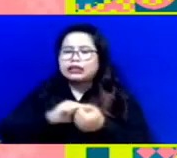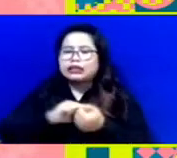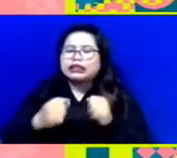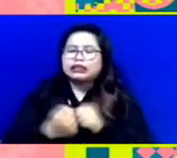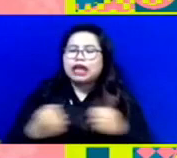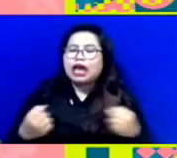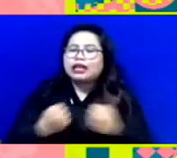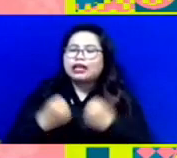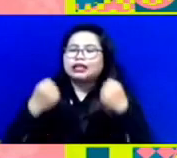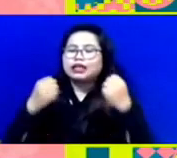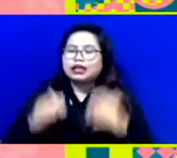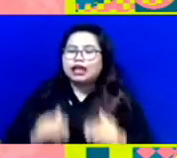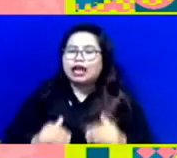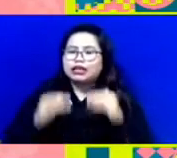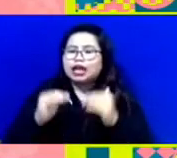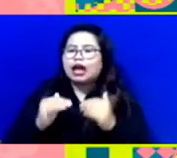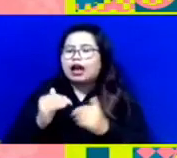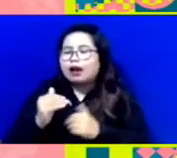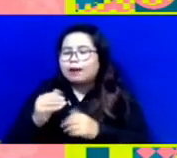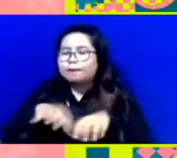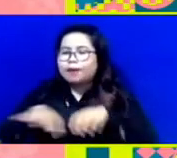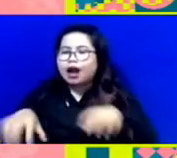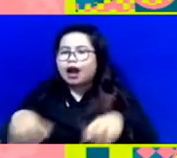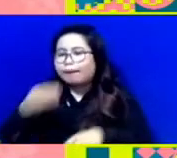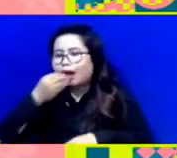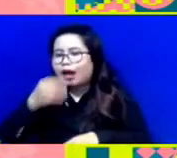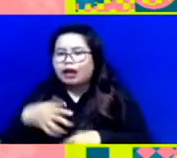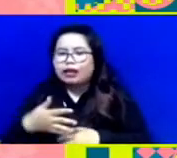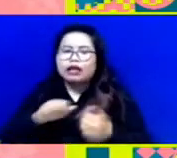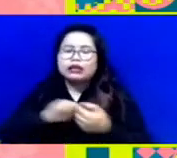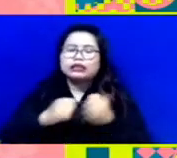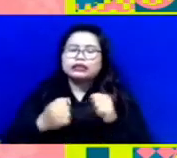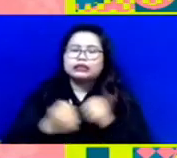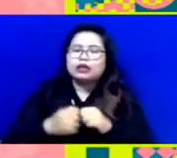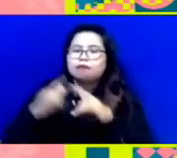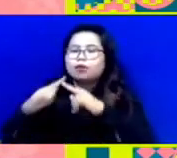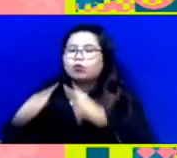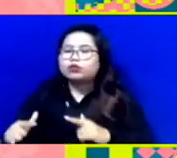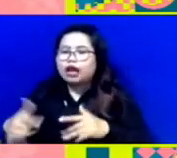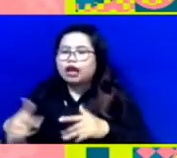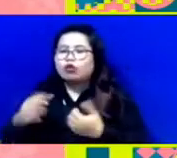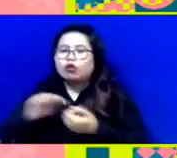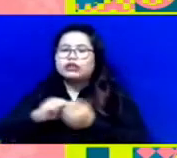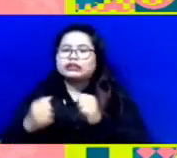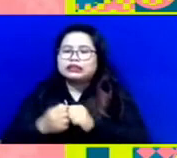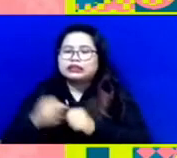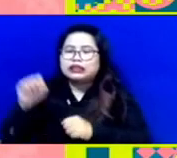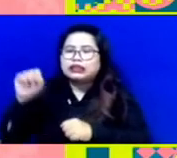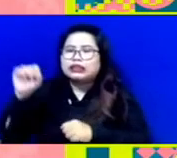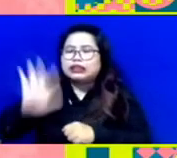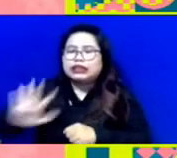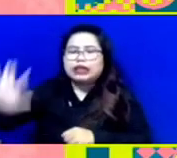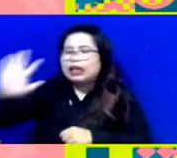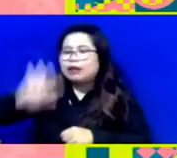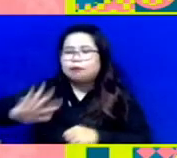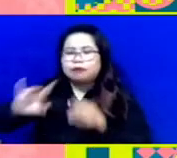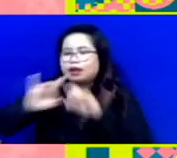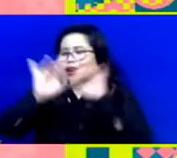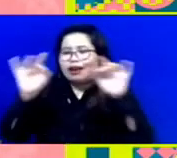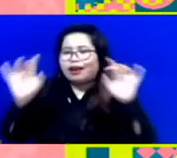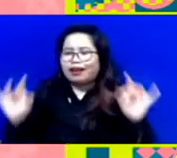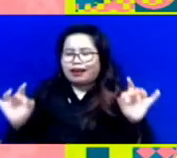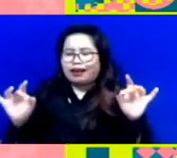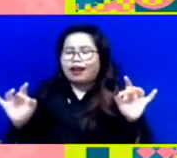refugee crisis, the climate crisis, etc. And you would think that with the tremendous blessings